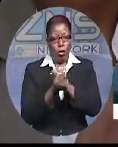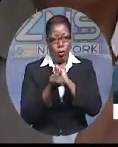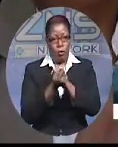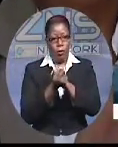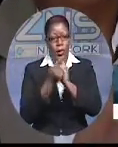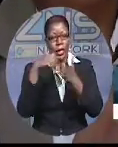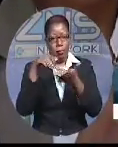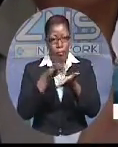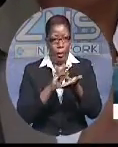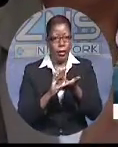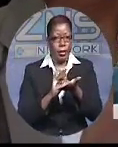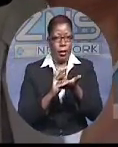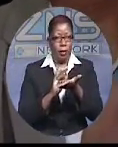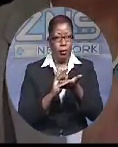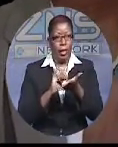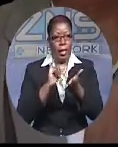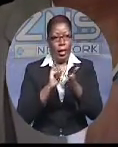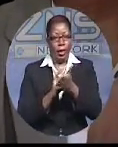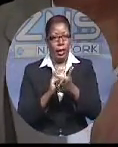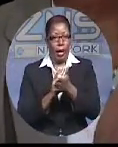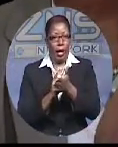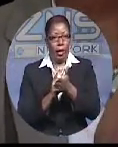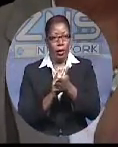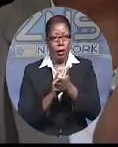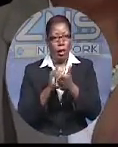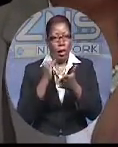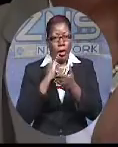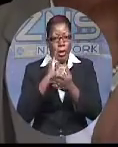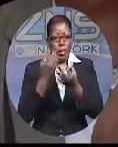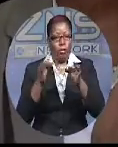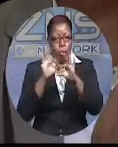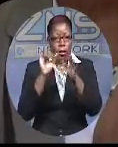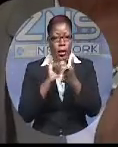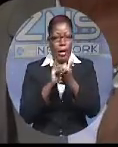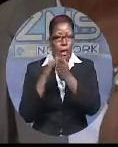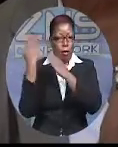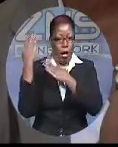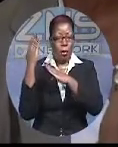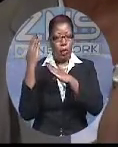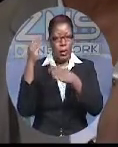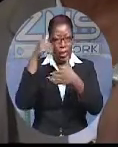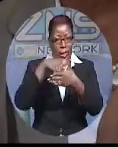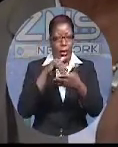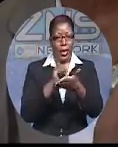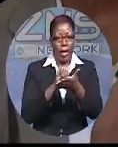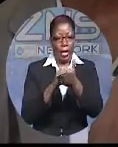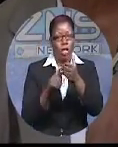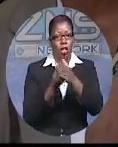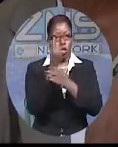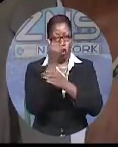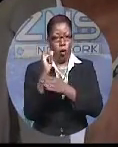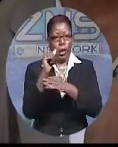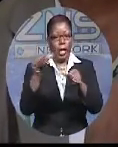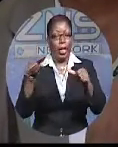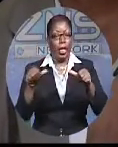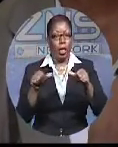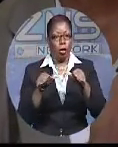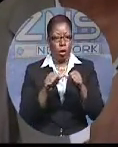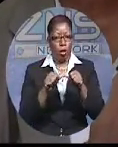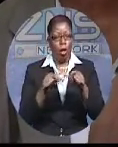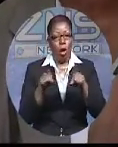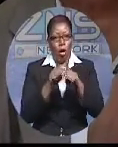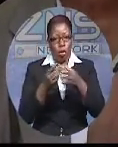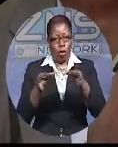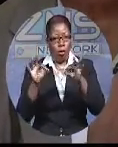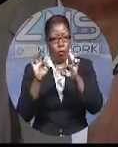medicine, and I think it's inevitable that the Bahamas will be involved in this growing area, and it's very